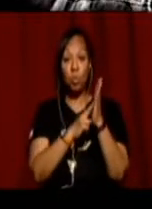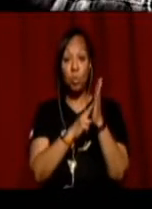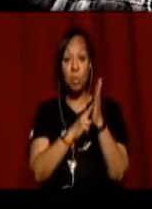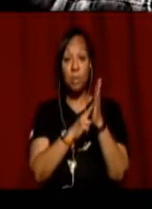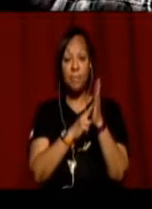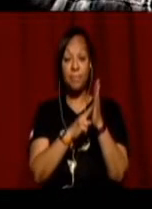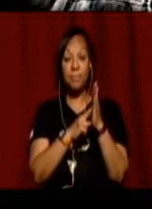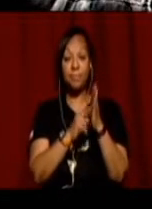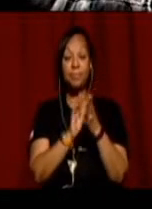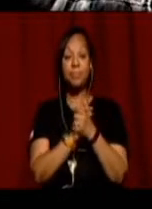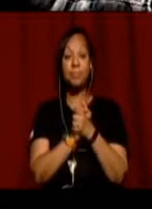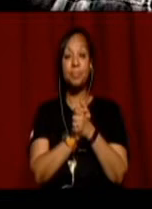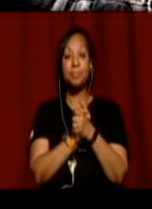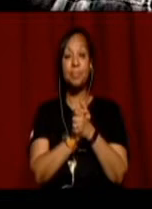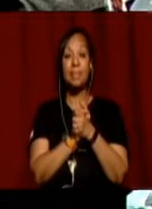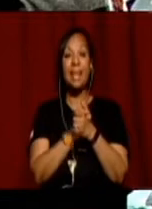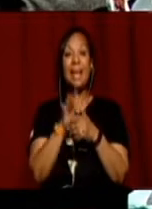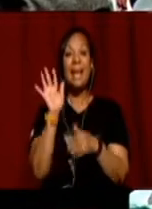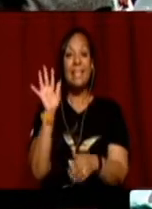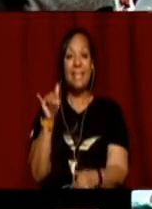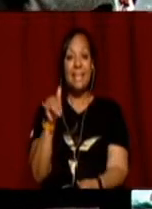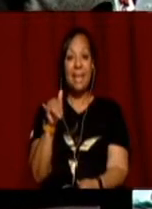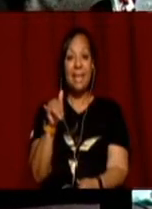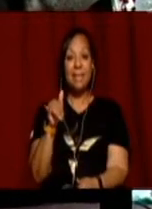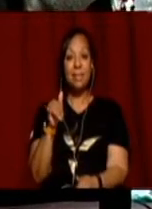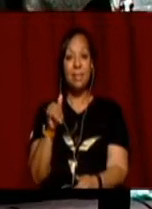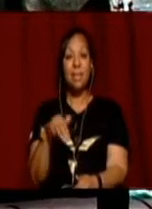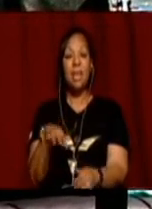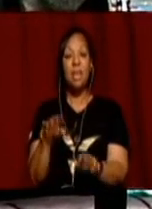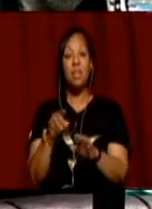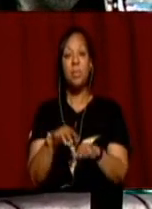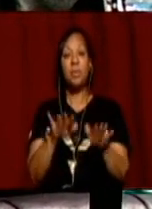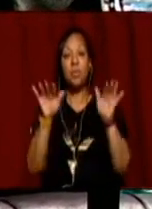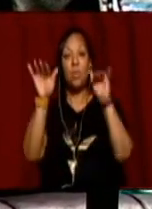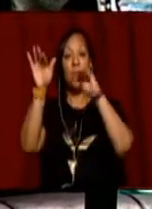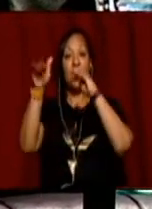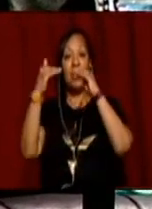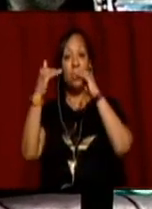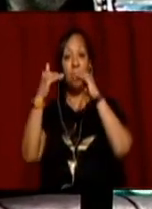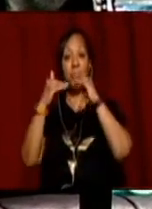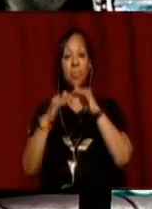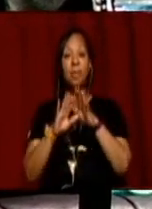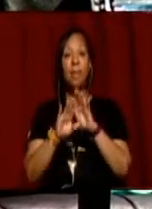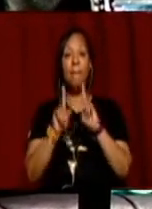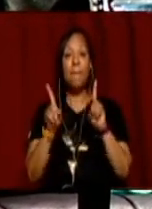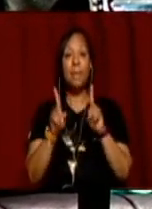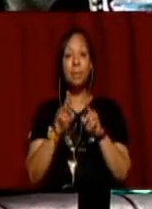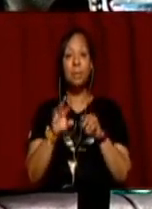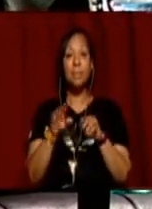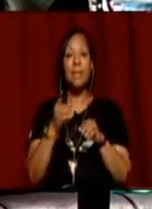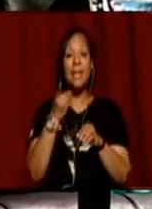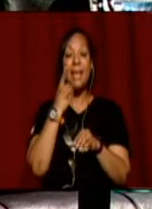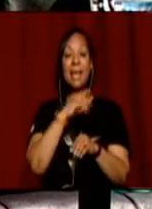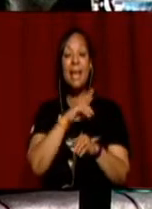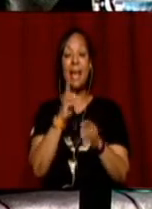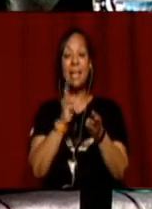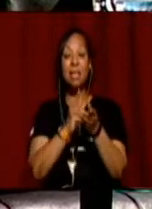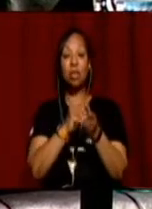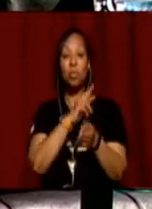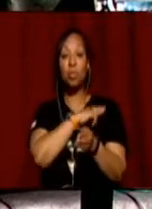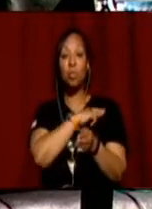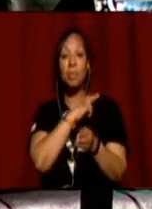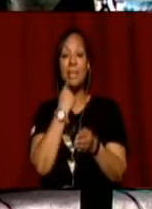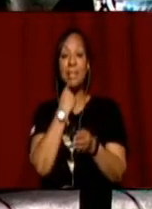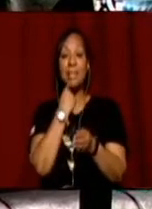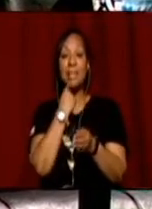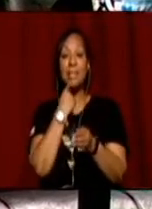the county? I guess I'd say yes. It depends on what stage you're at according to the governor's stages. But as Dr. Rubin has pointed out, the